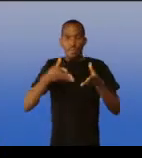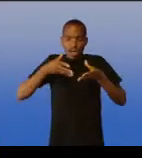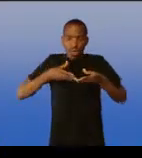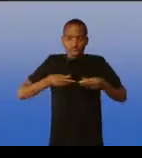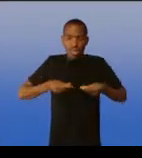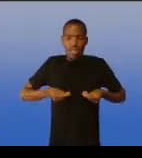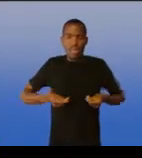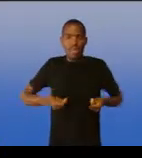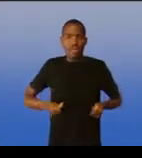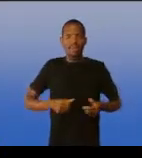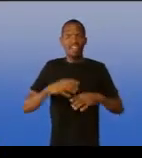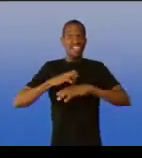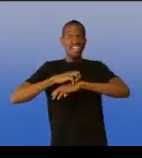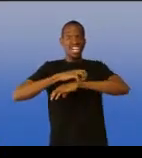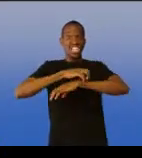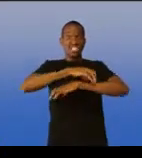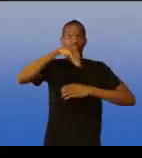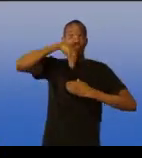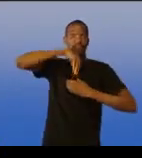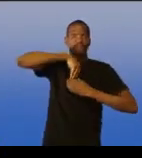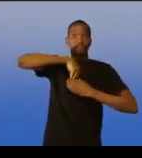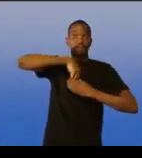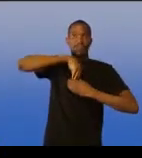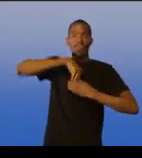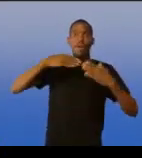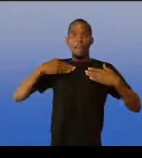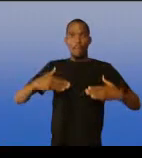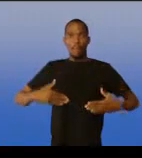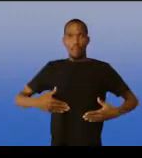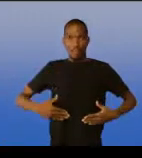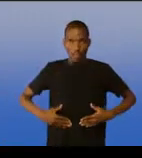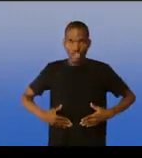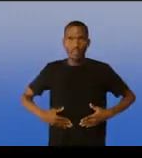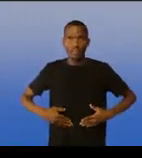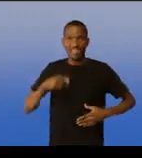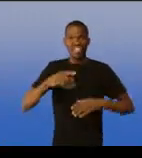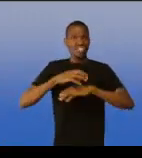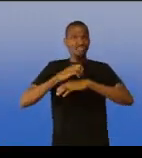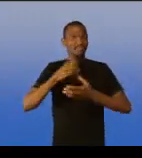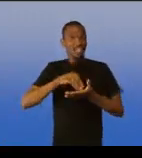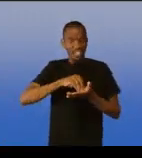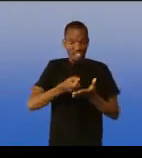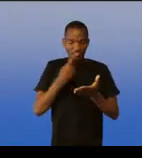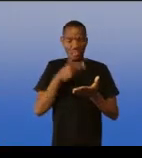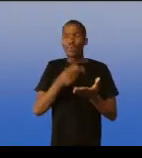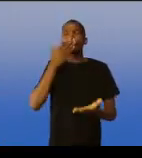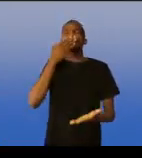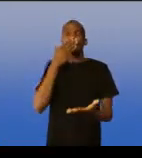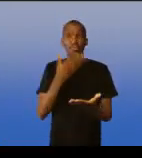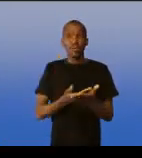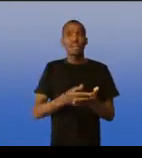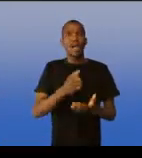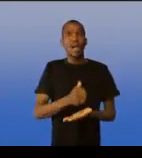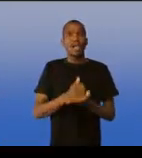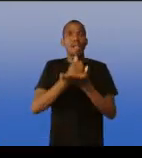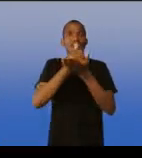load. Viral load is the level of the virus in your body. So these drugs are very effective. They have less side effects